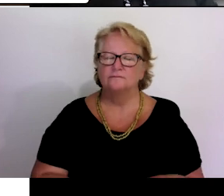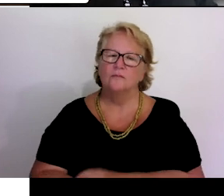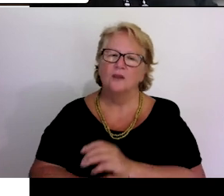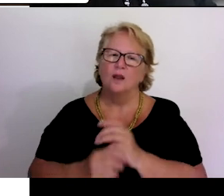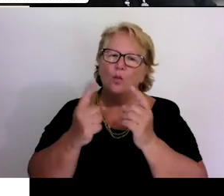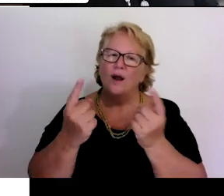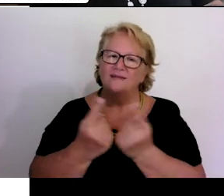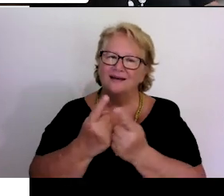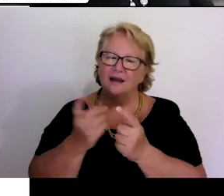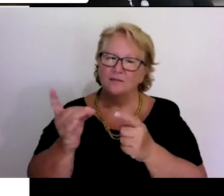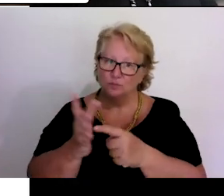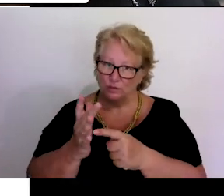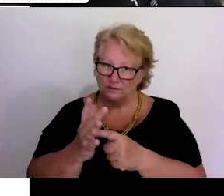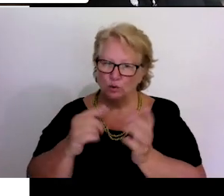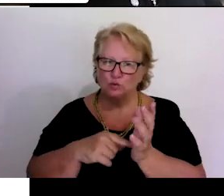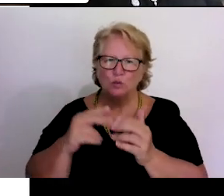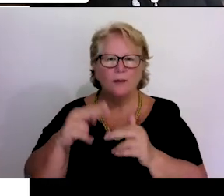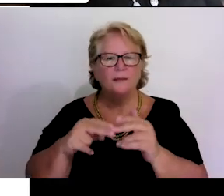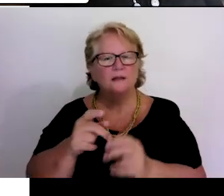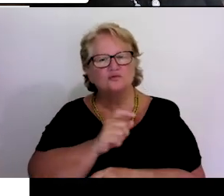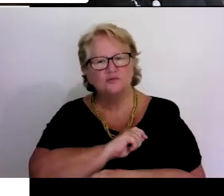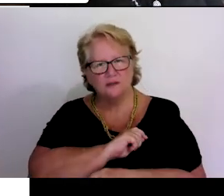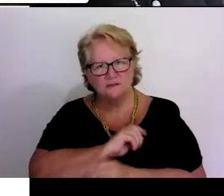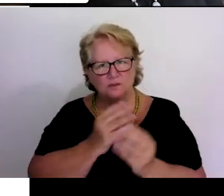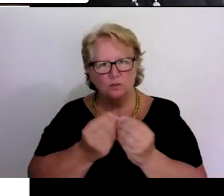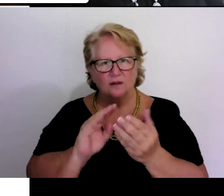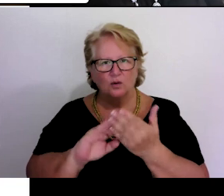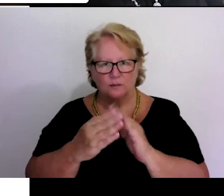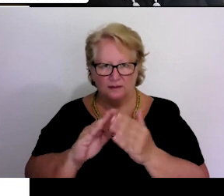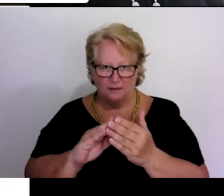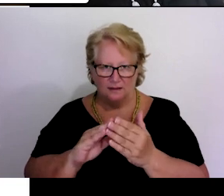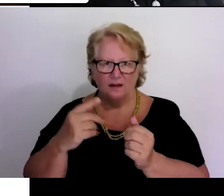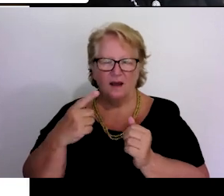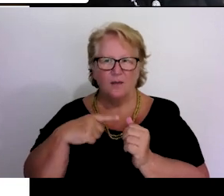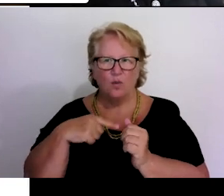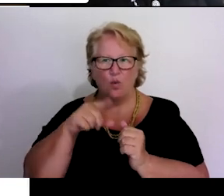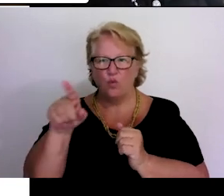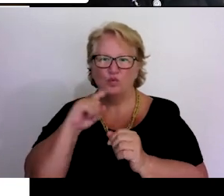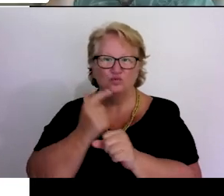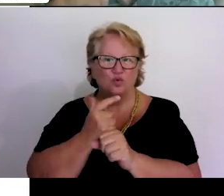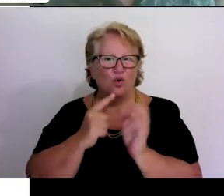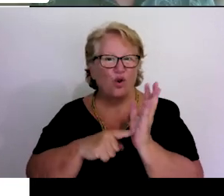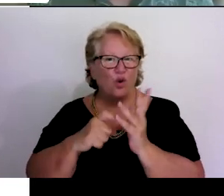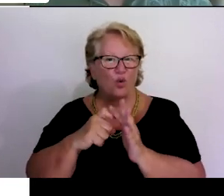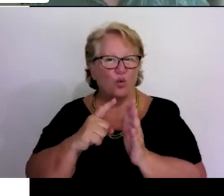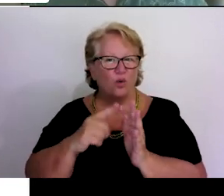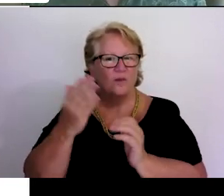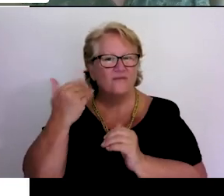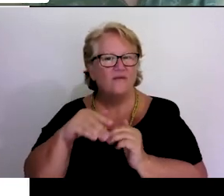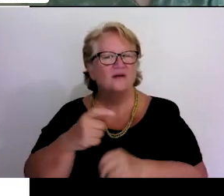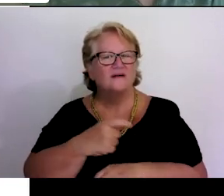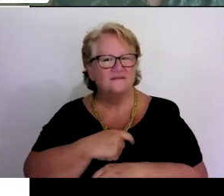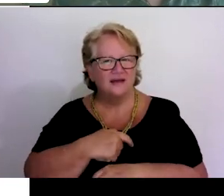the council aims for is to build trust with the community because of those fears that you talked about, Luke, and also to report